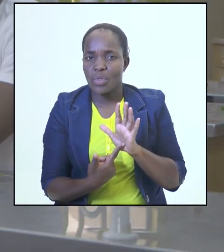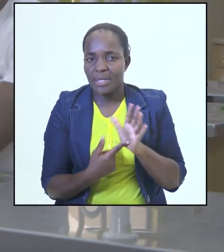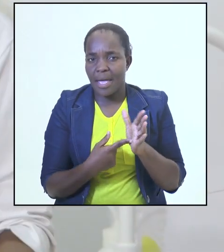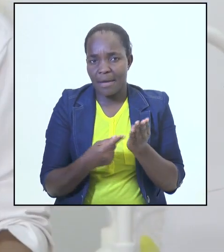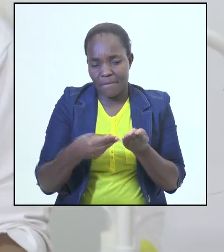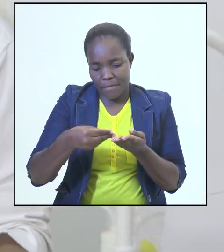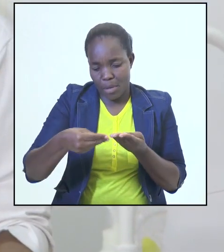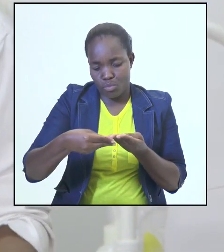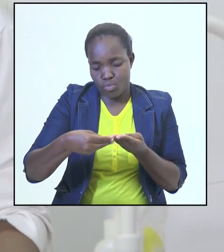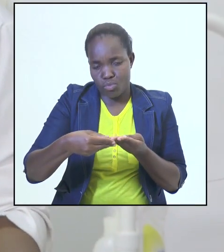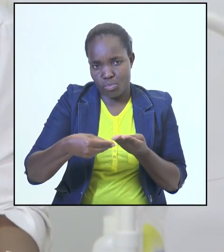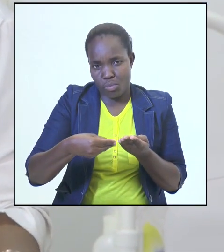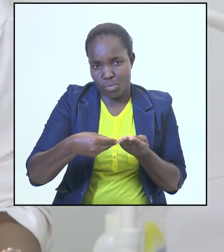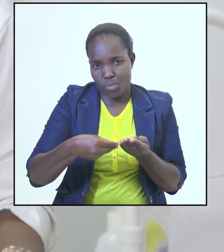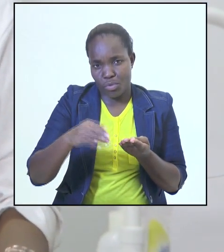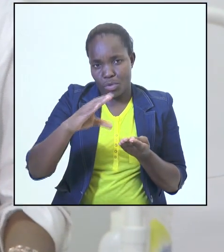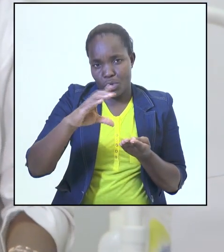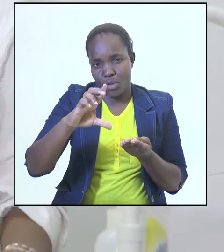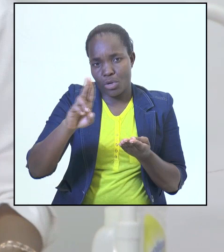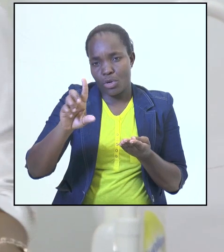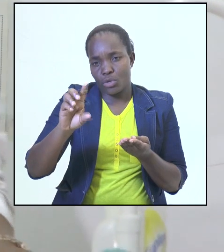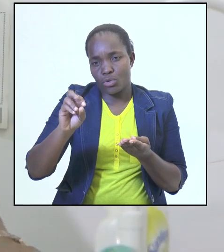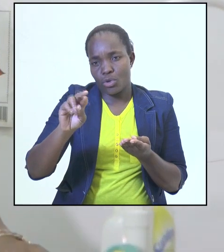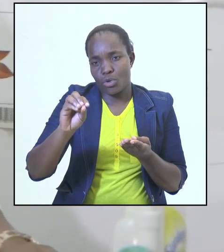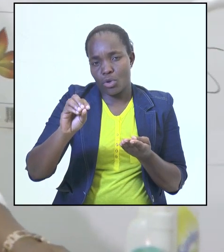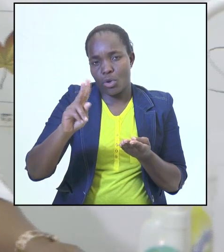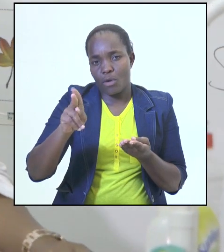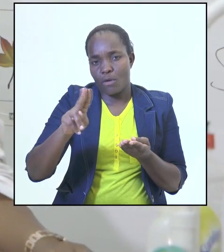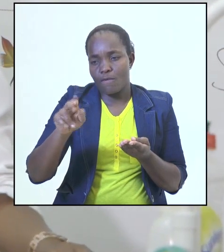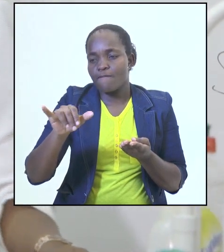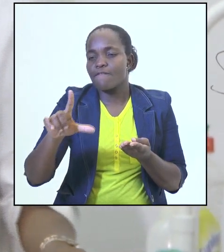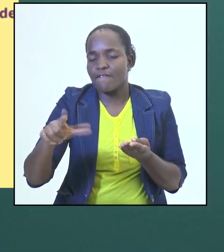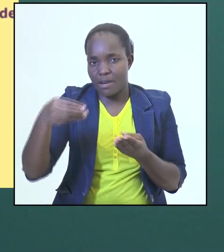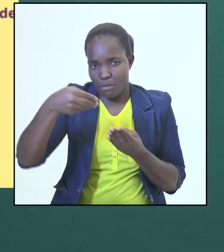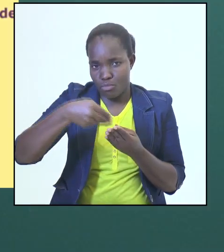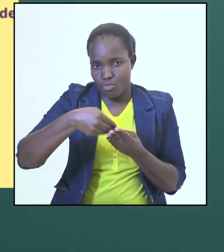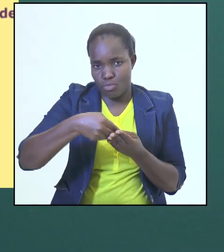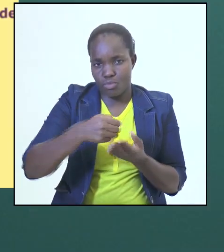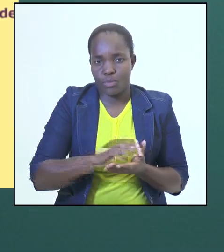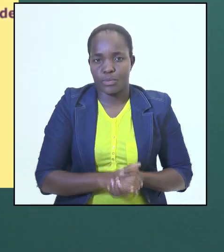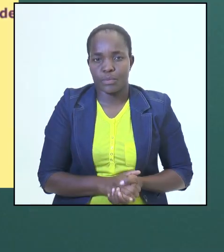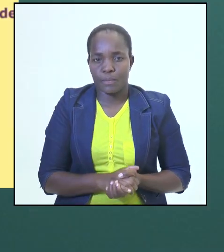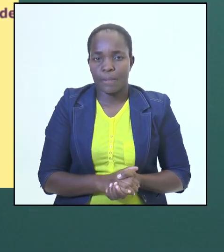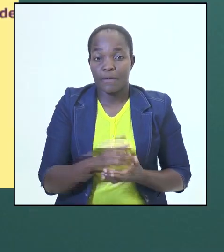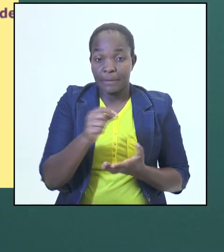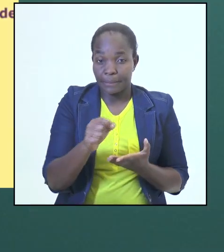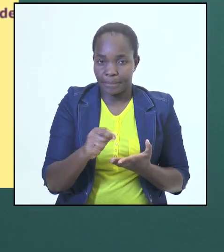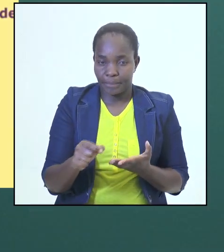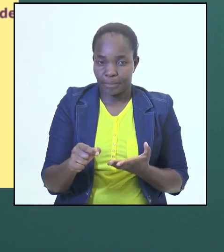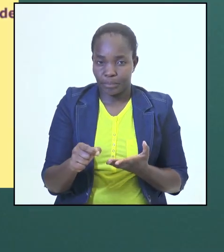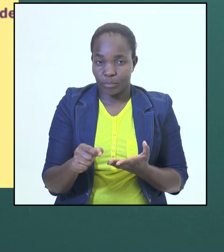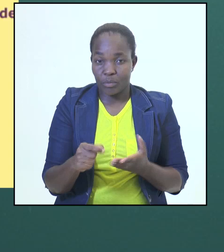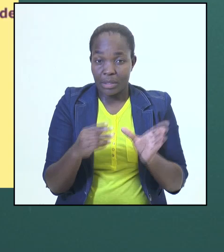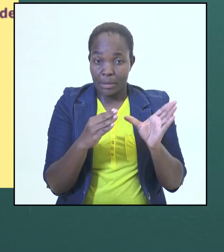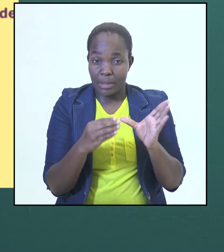them. That's the factory ingredient. I want you to write this down. The plant leaves produce their